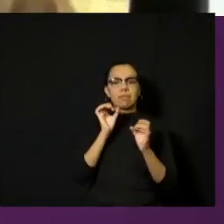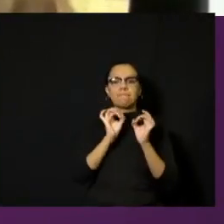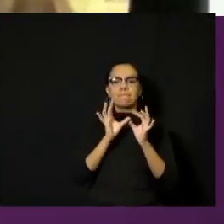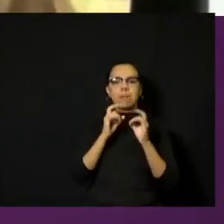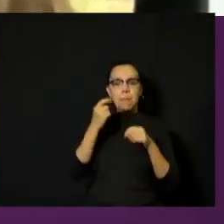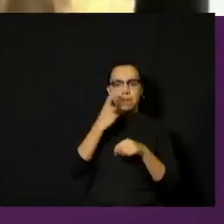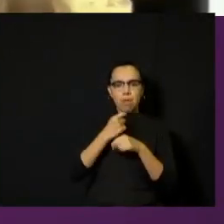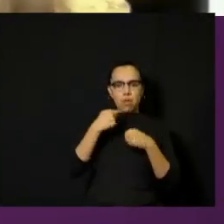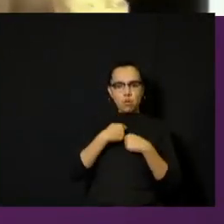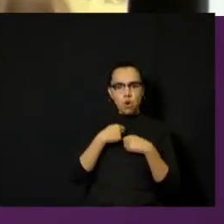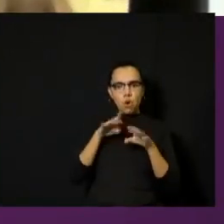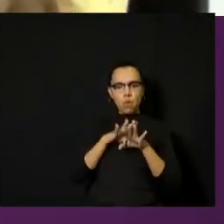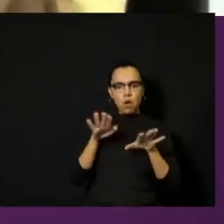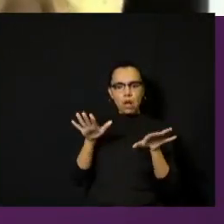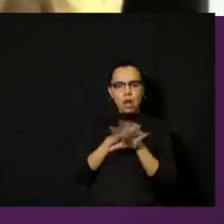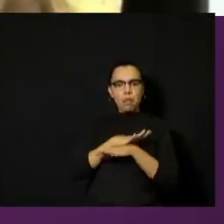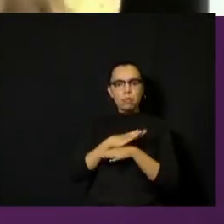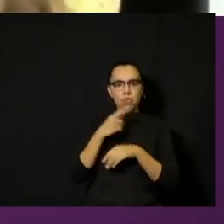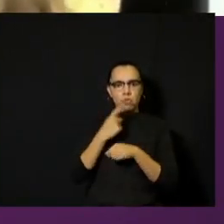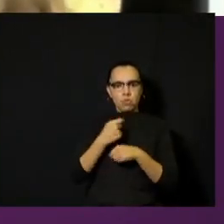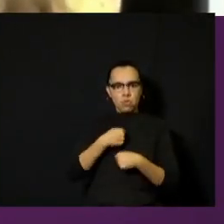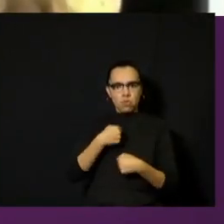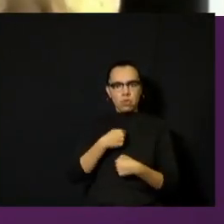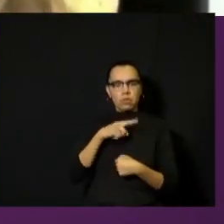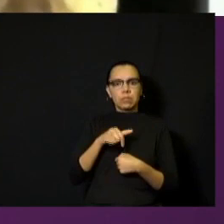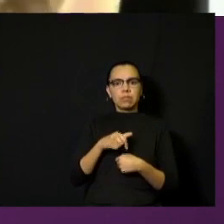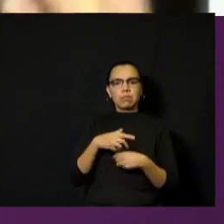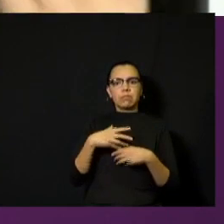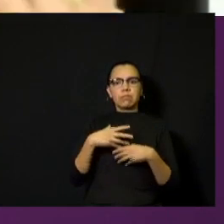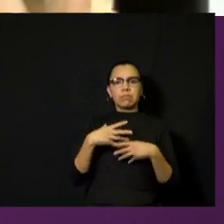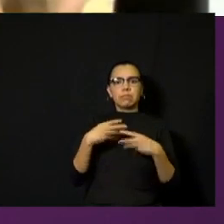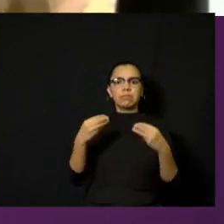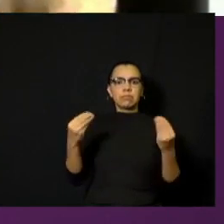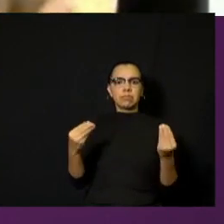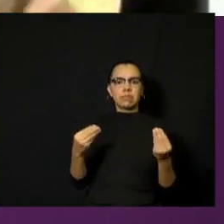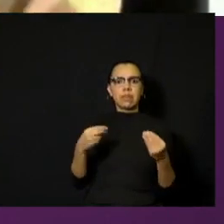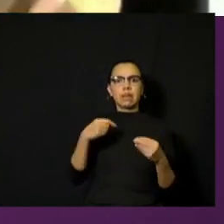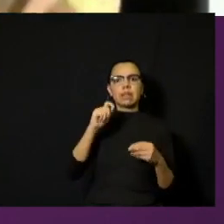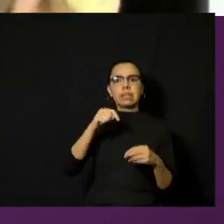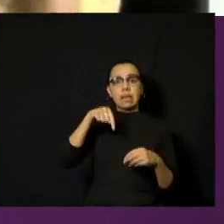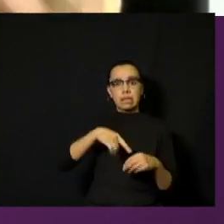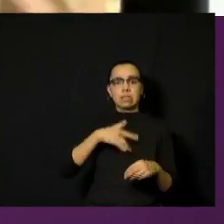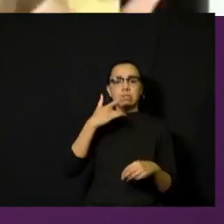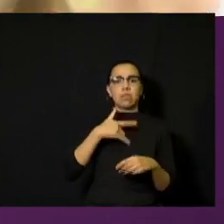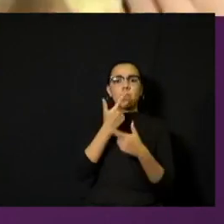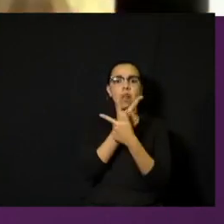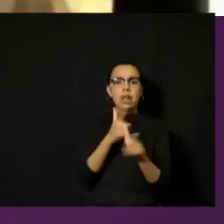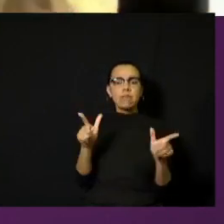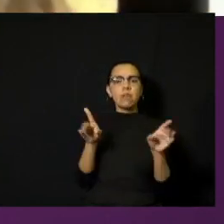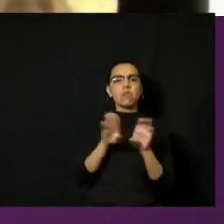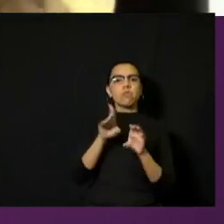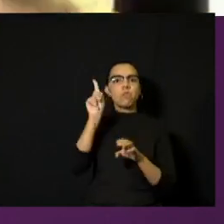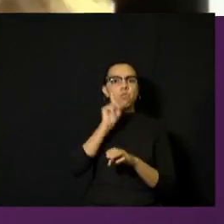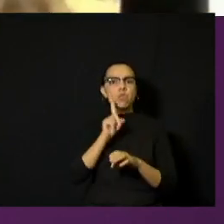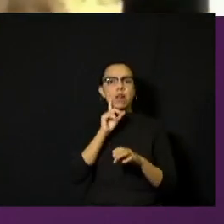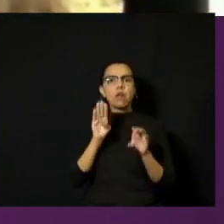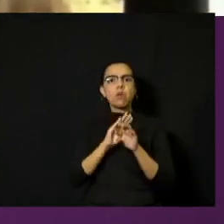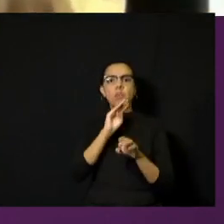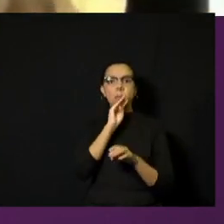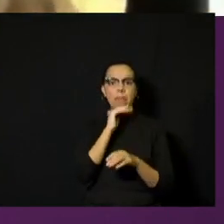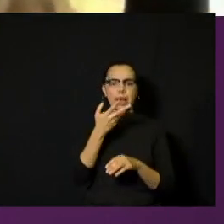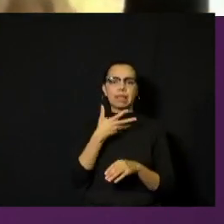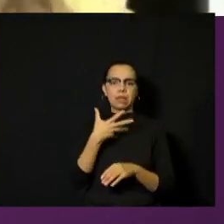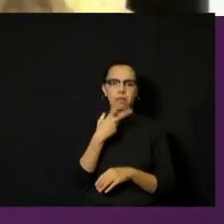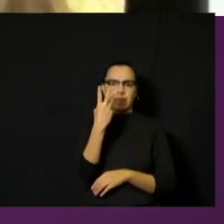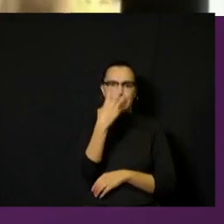of what you do inside you, how you change here. I have freedom